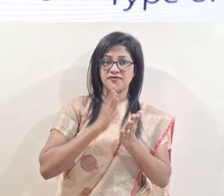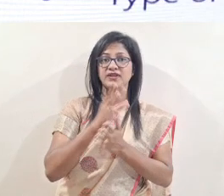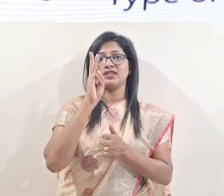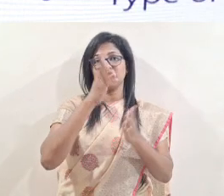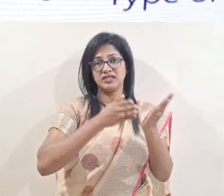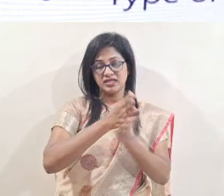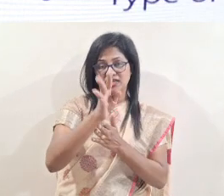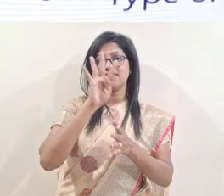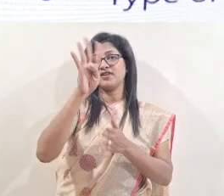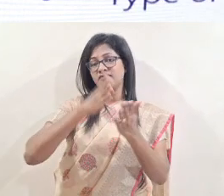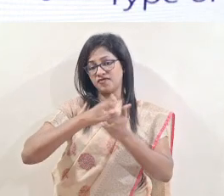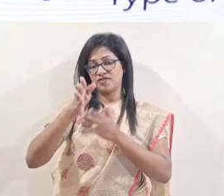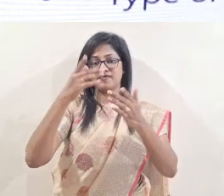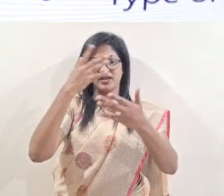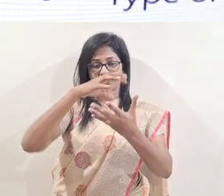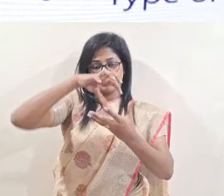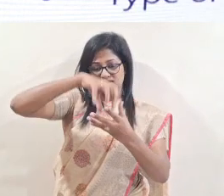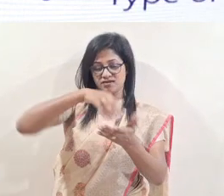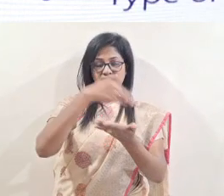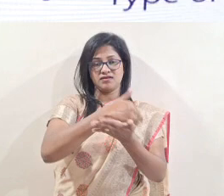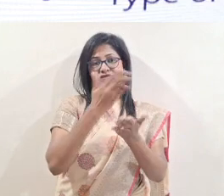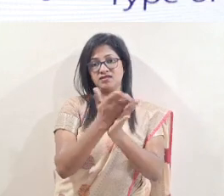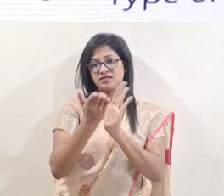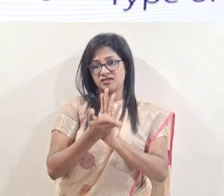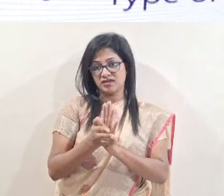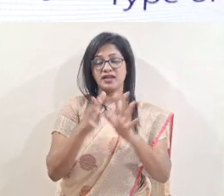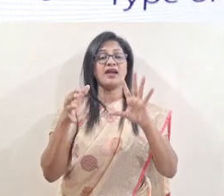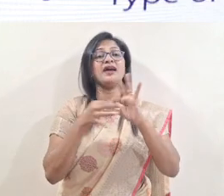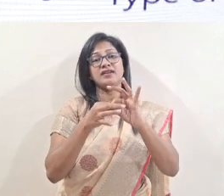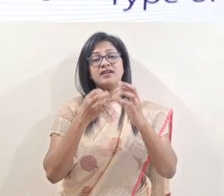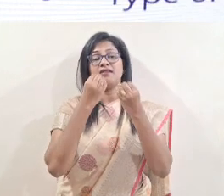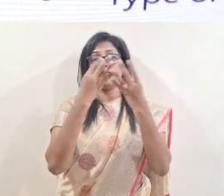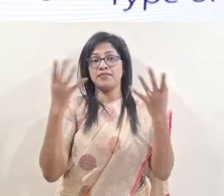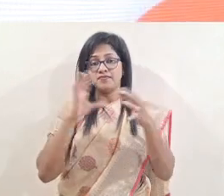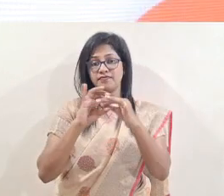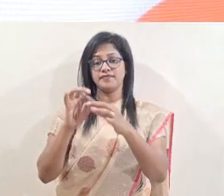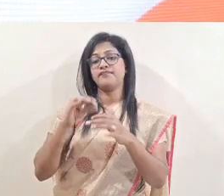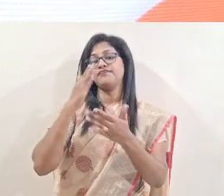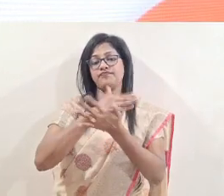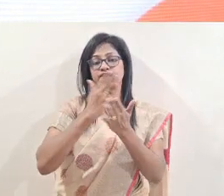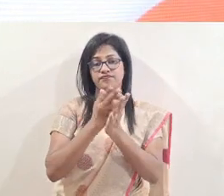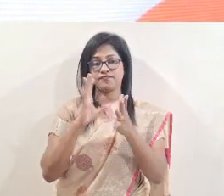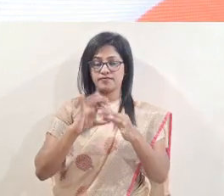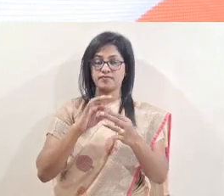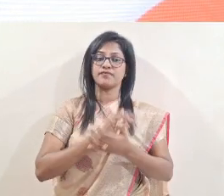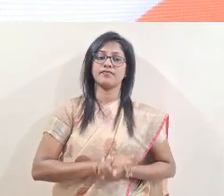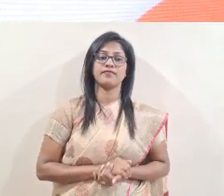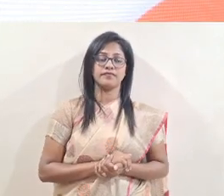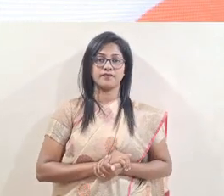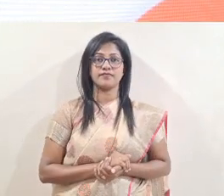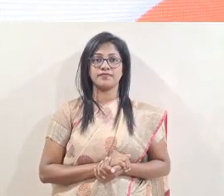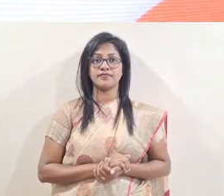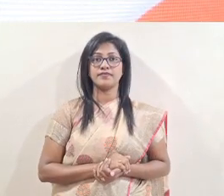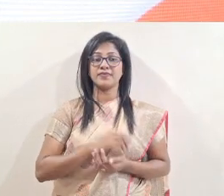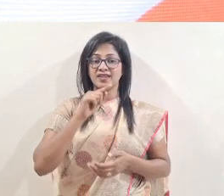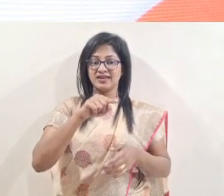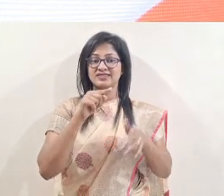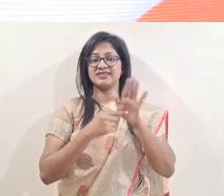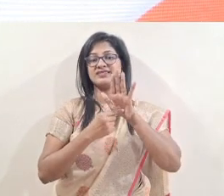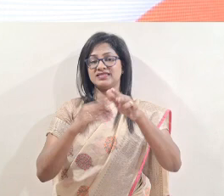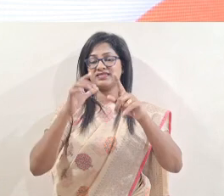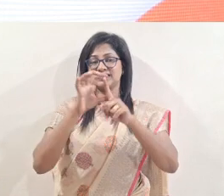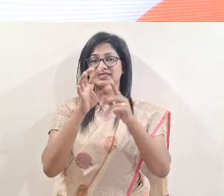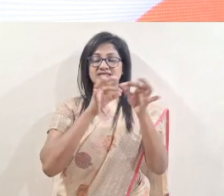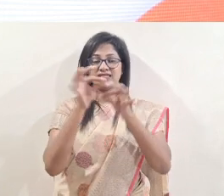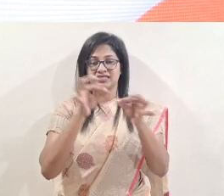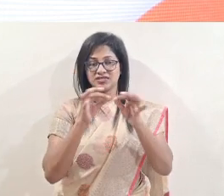and the ratio between the number of links between these intersections, that is the link to node ratio. This is the descriptive stats which we